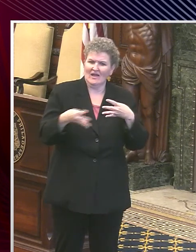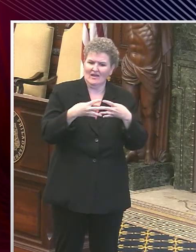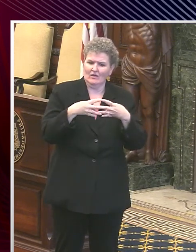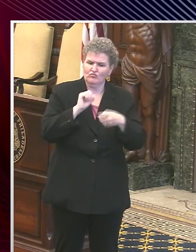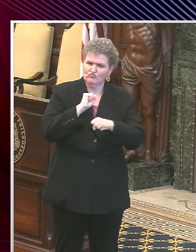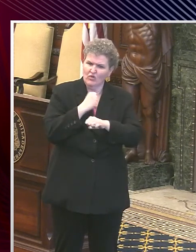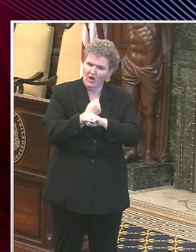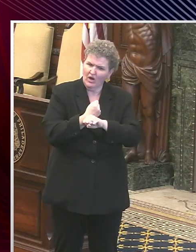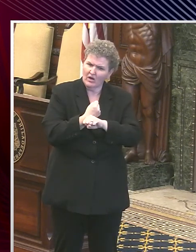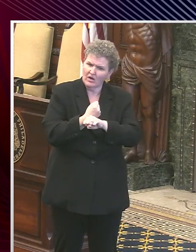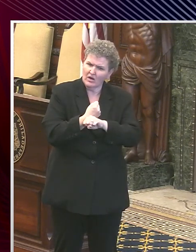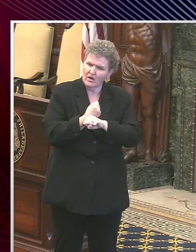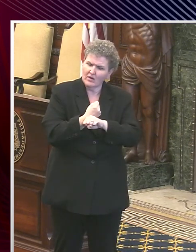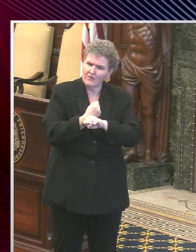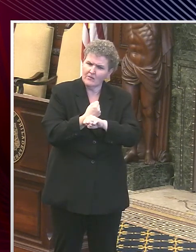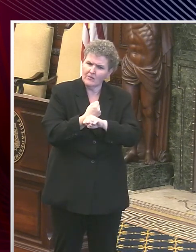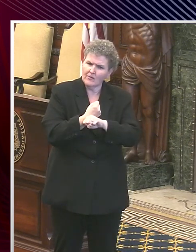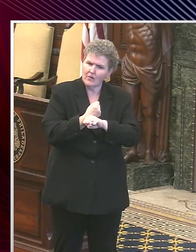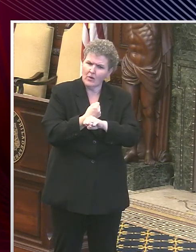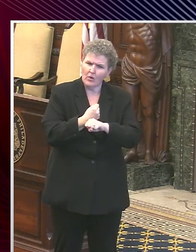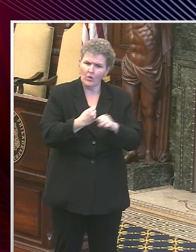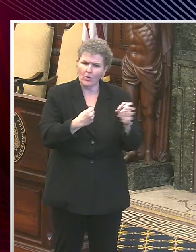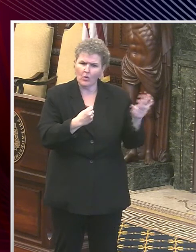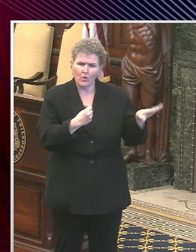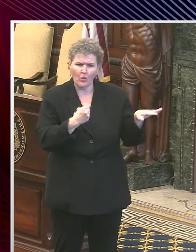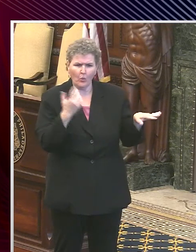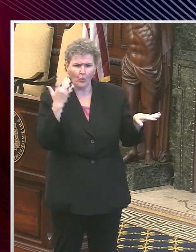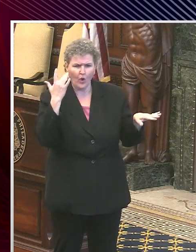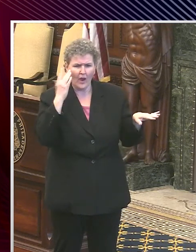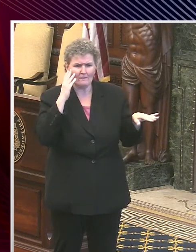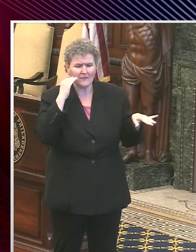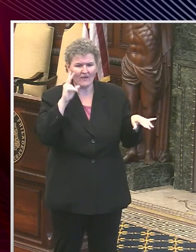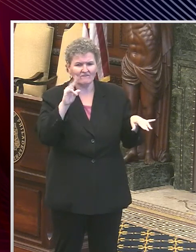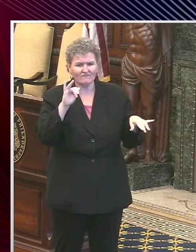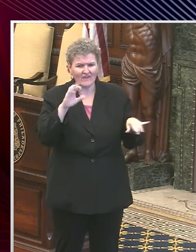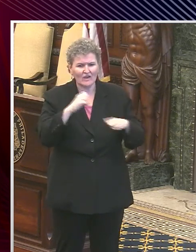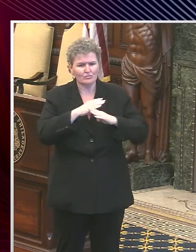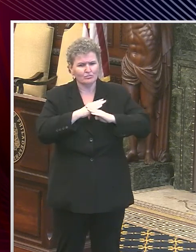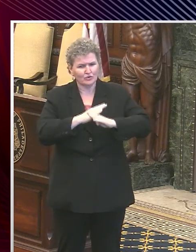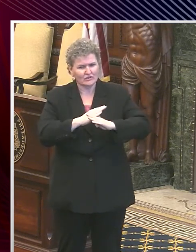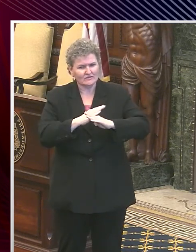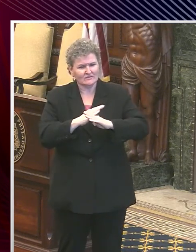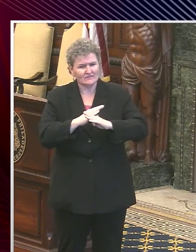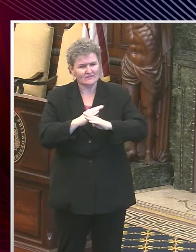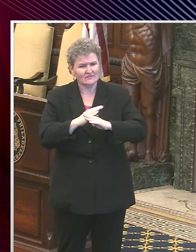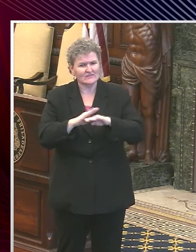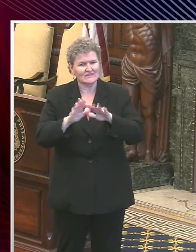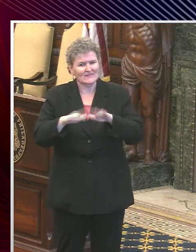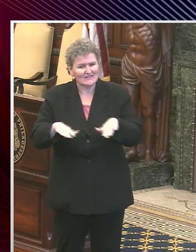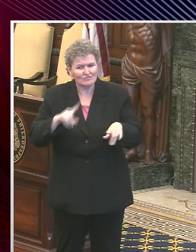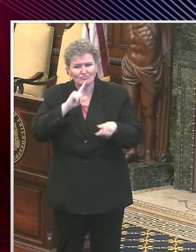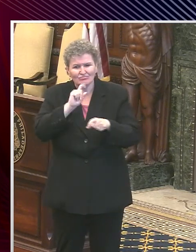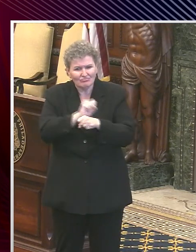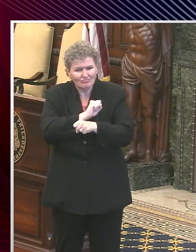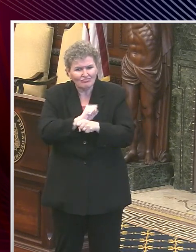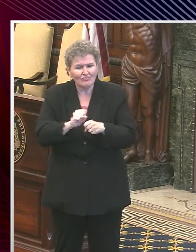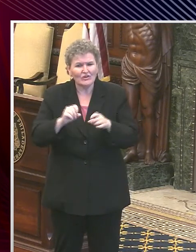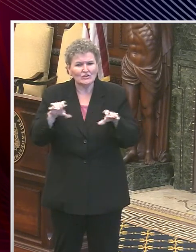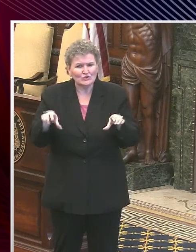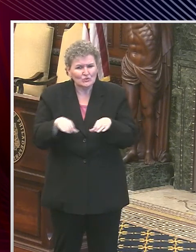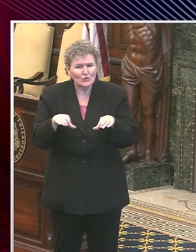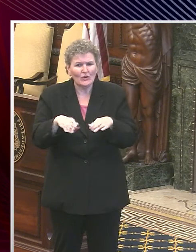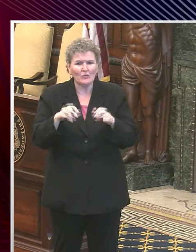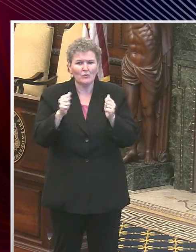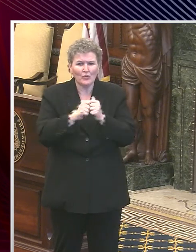this time of violence prevention, and the kids are actively using the Cecil B. Moore field and